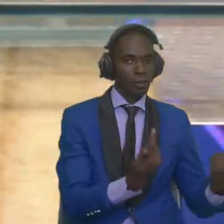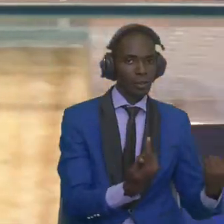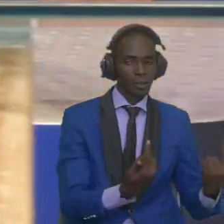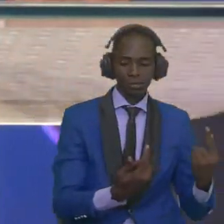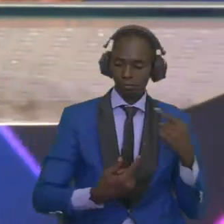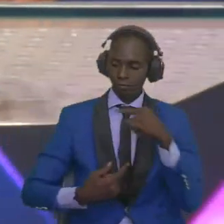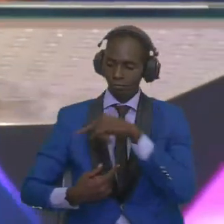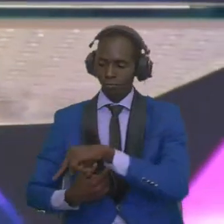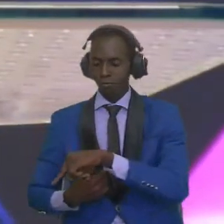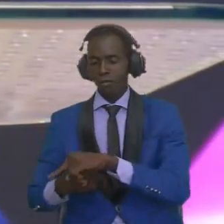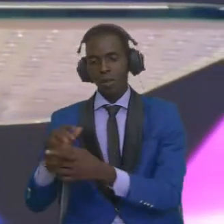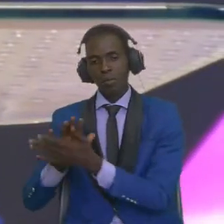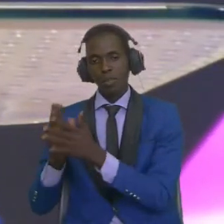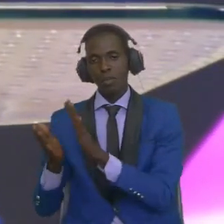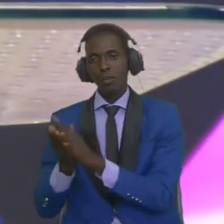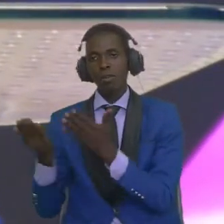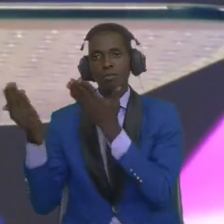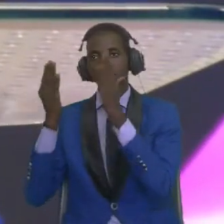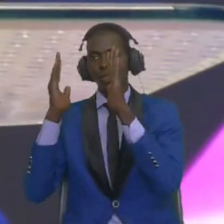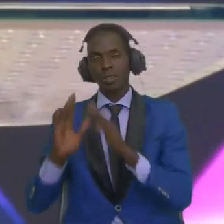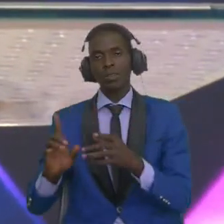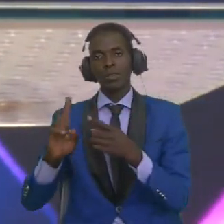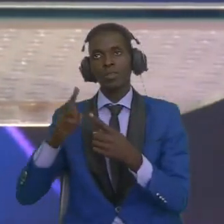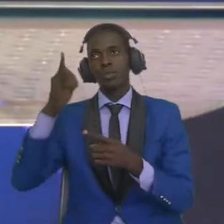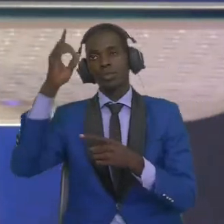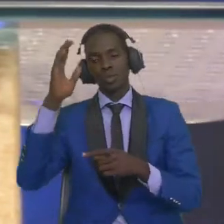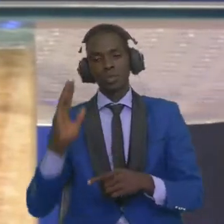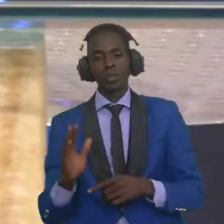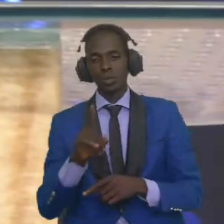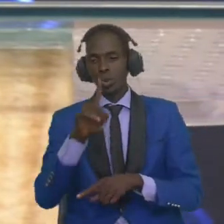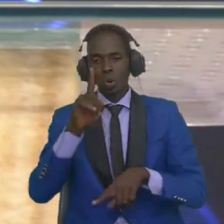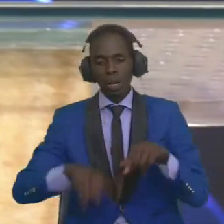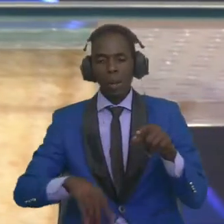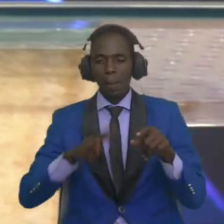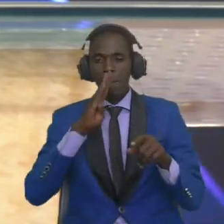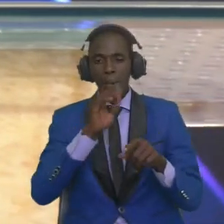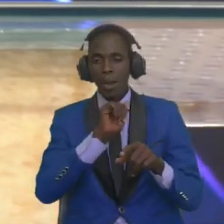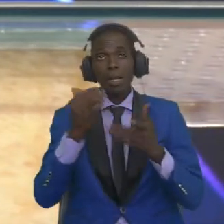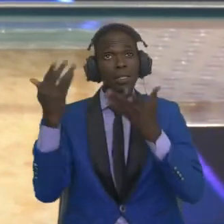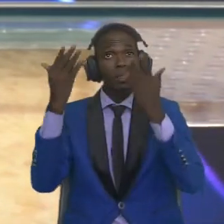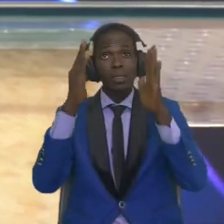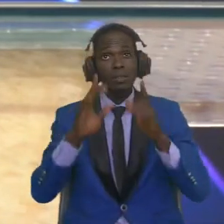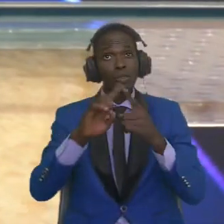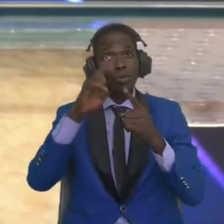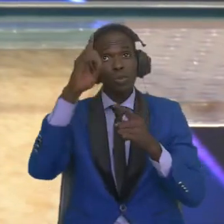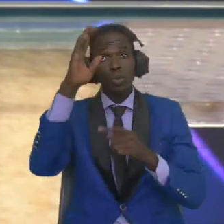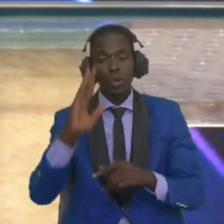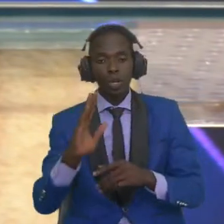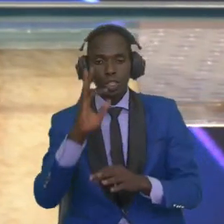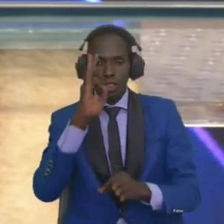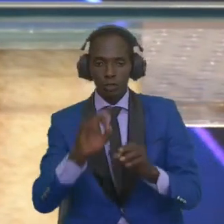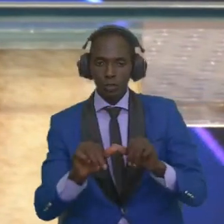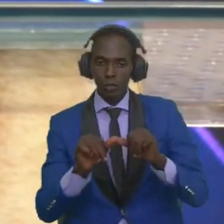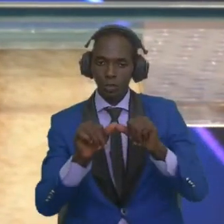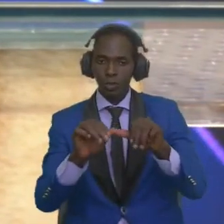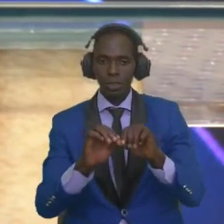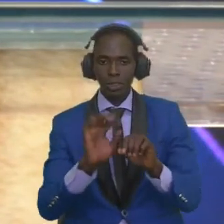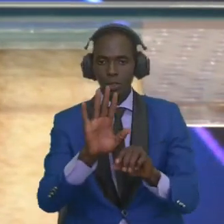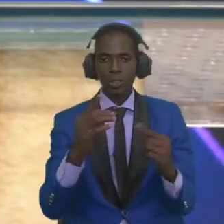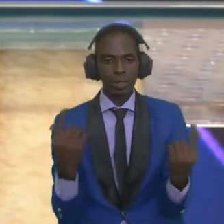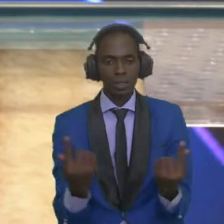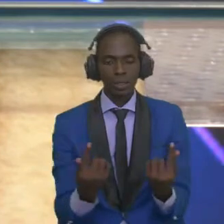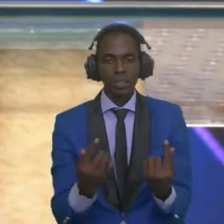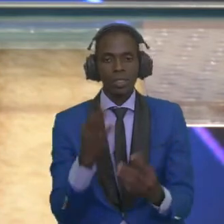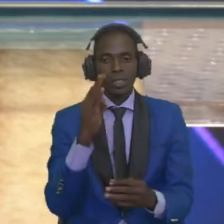you become servants to God. You cannot be servants to God if you're still living in sin, if you're